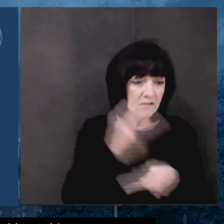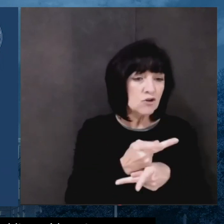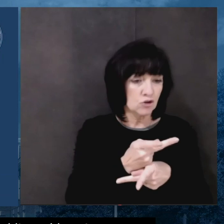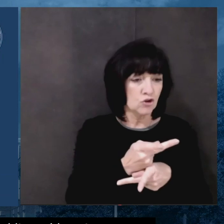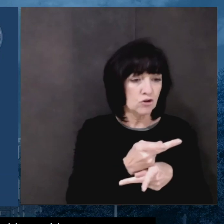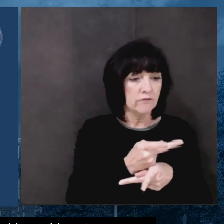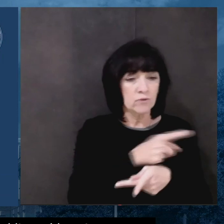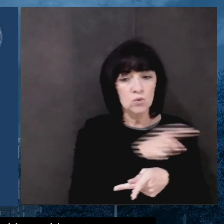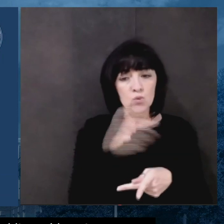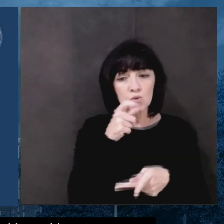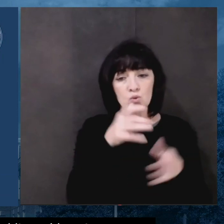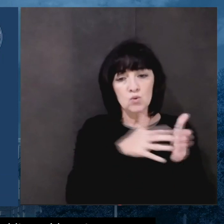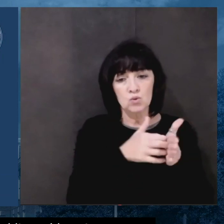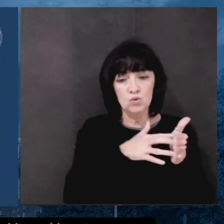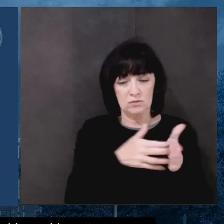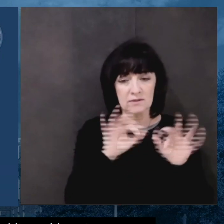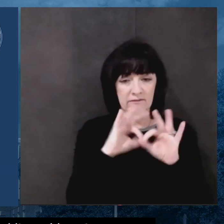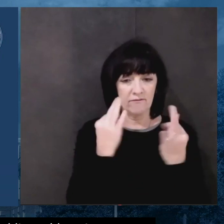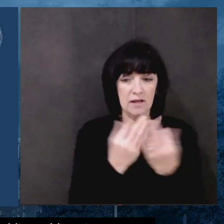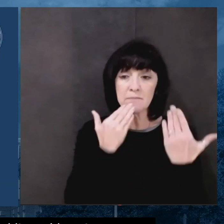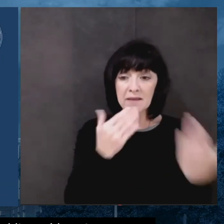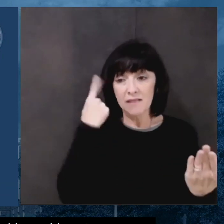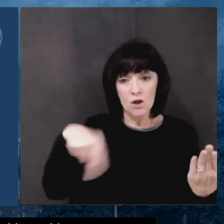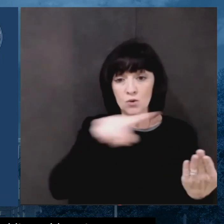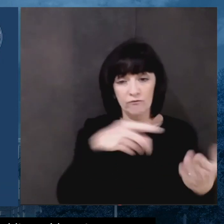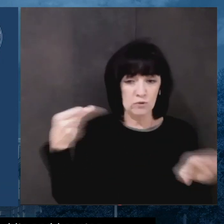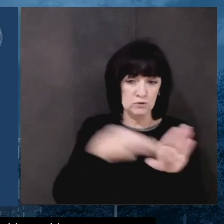family members and neighbors. Thank you all for joining.